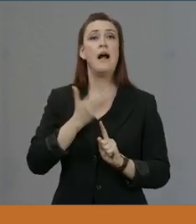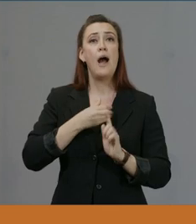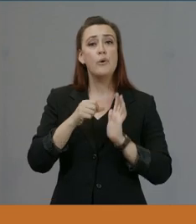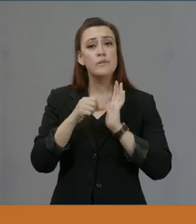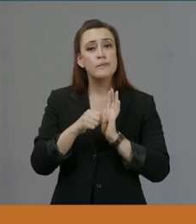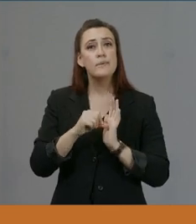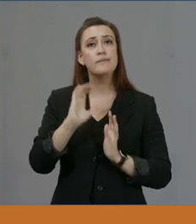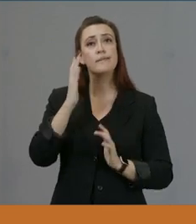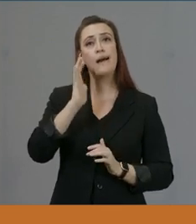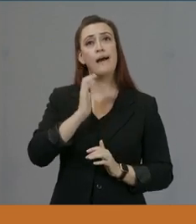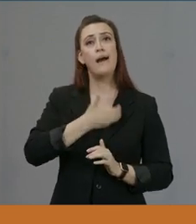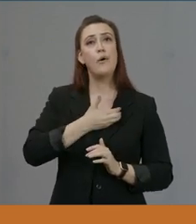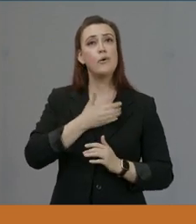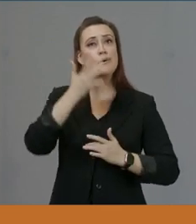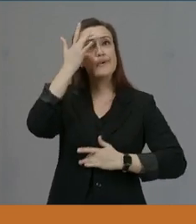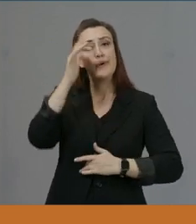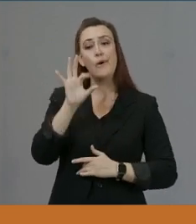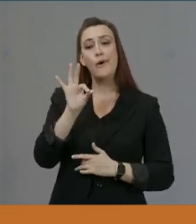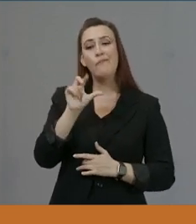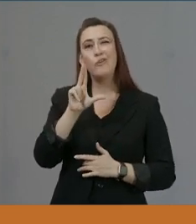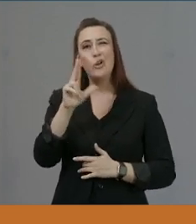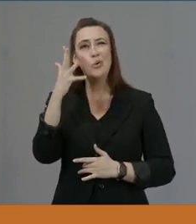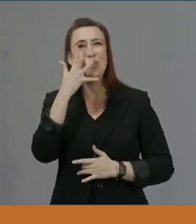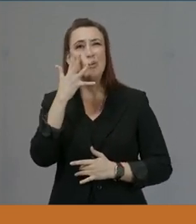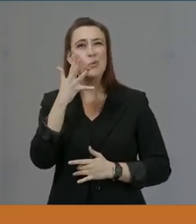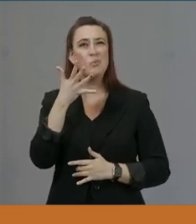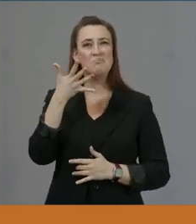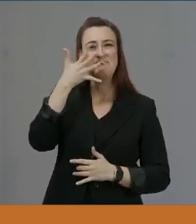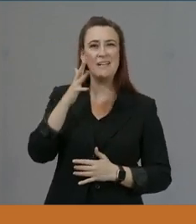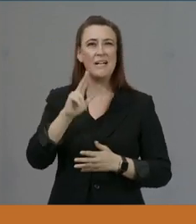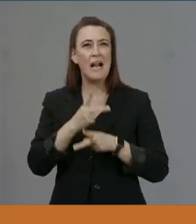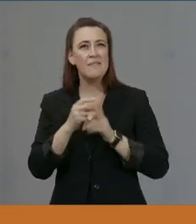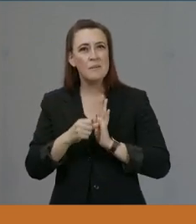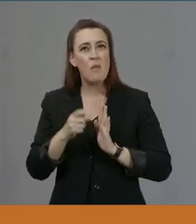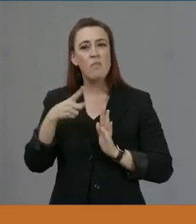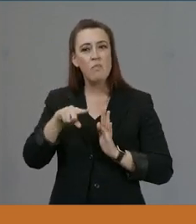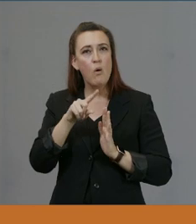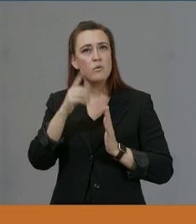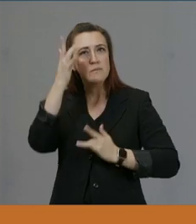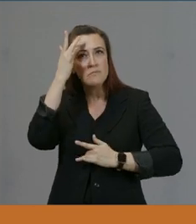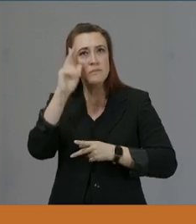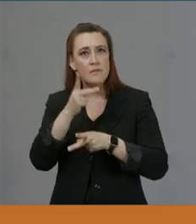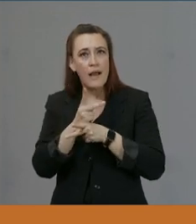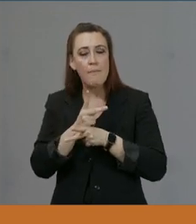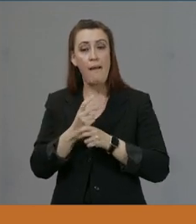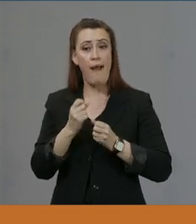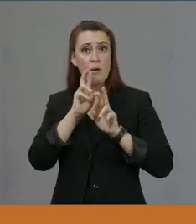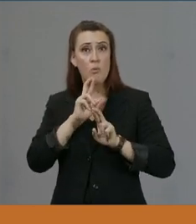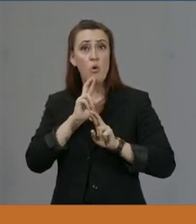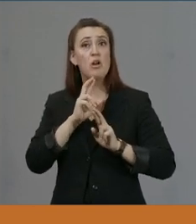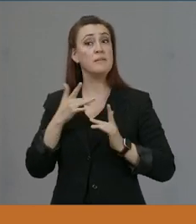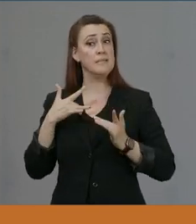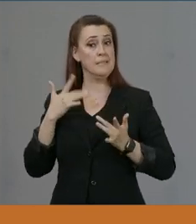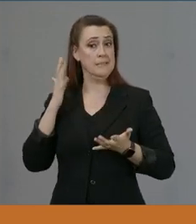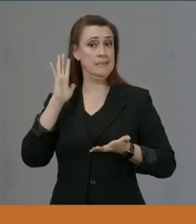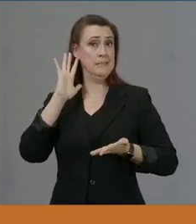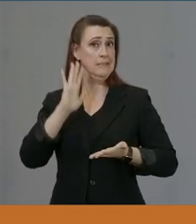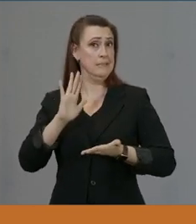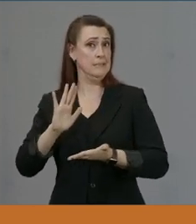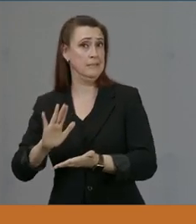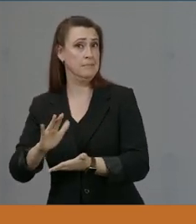of influenza-like illnesses reported within a 14-day period and a downward trajectory of